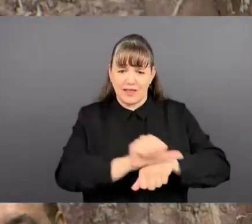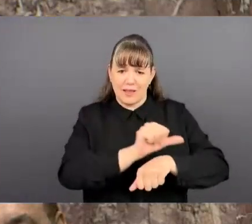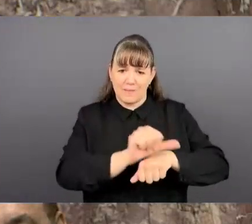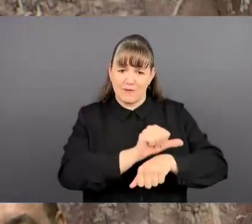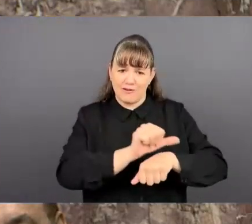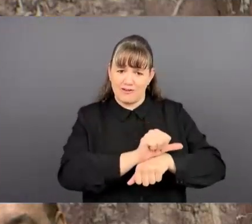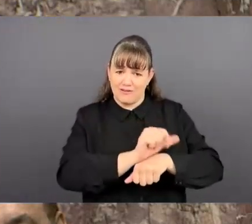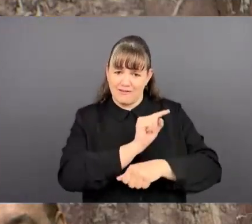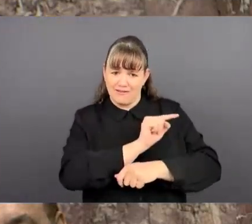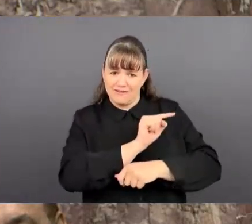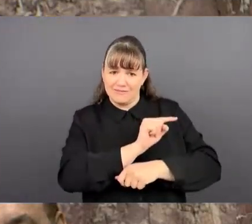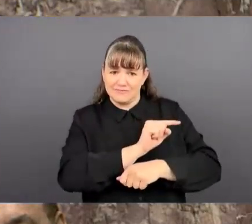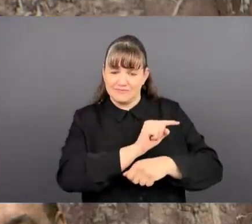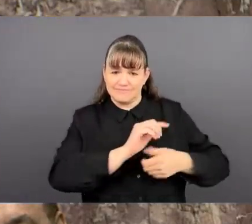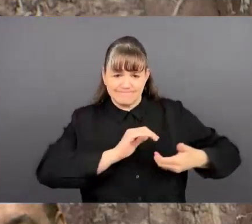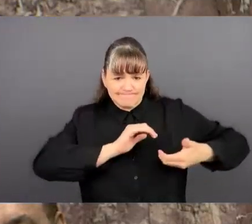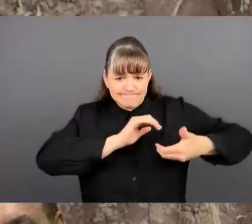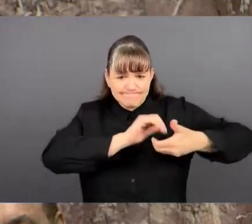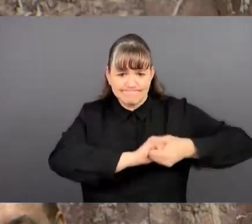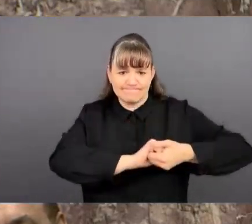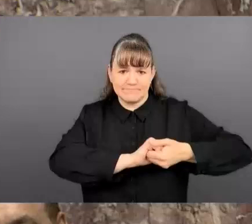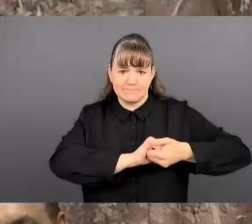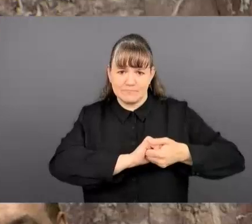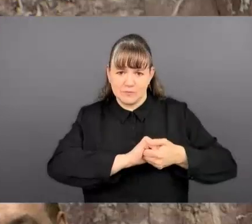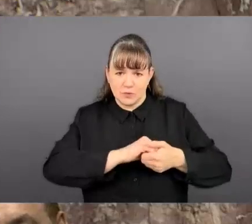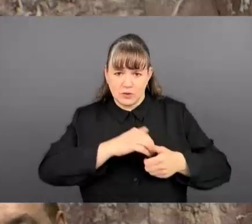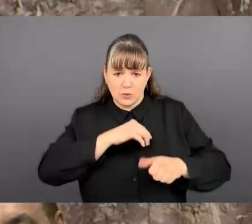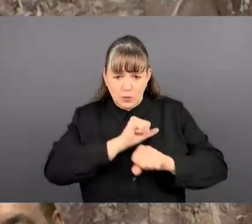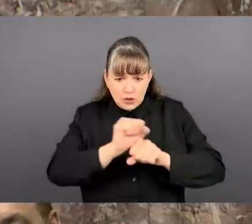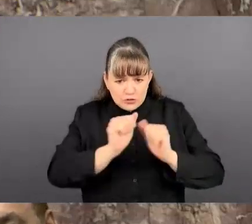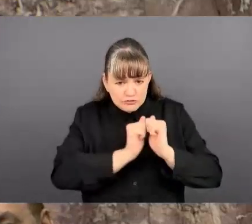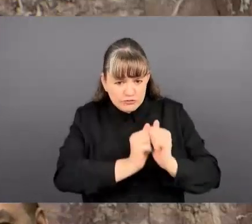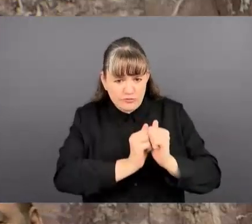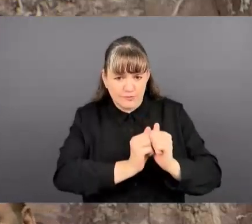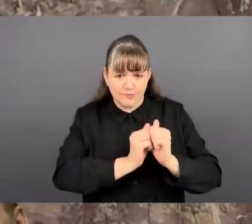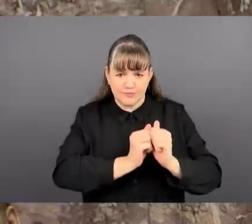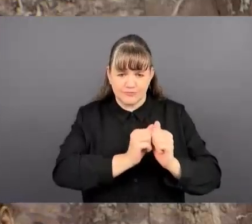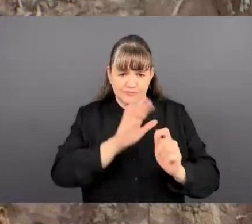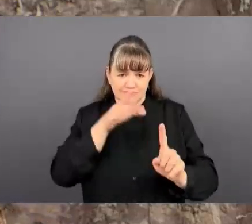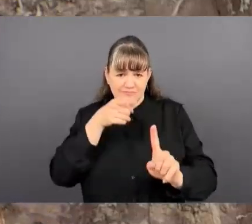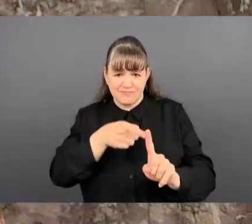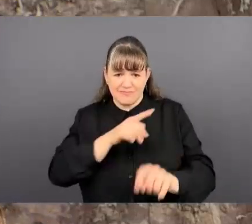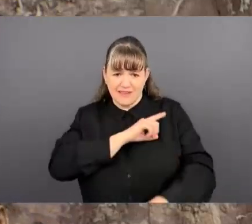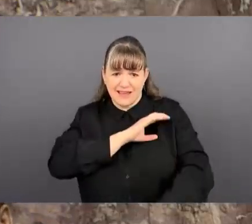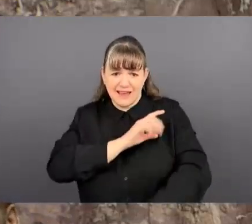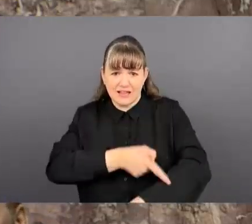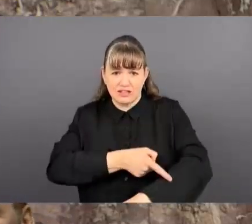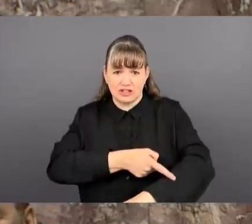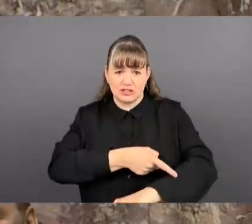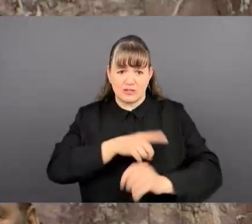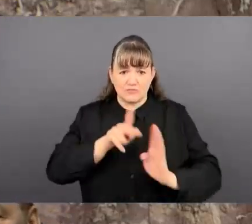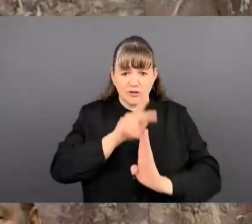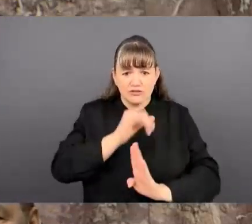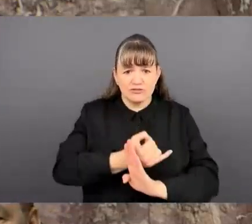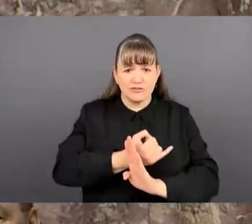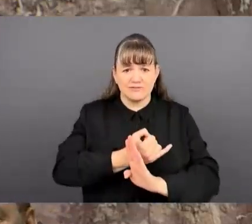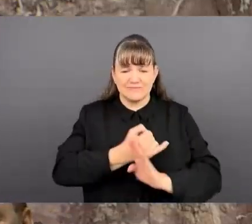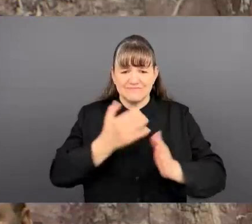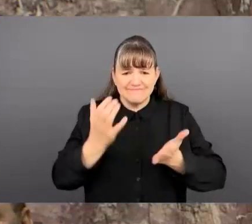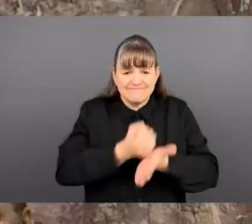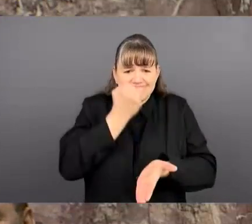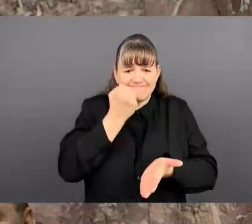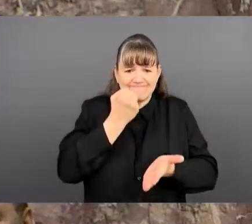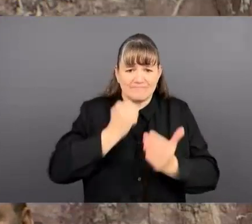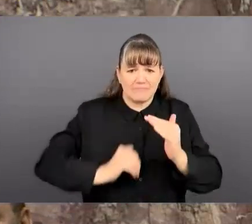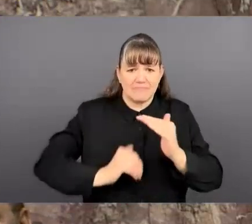country on energy initiatives to the maximum degree possible to maximize the return. That's not the only step. We